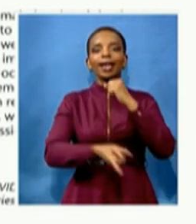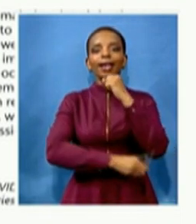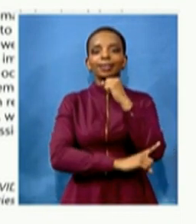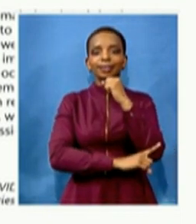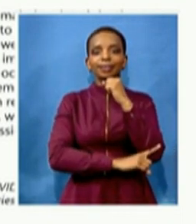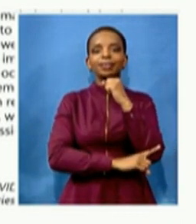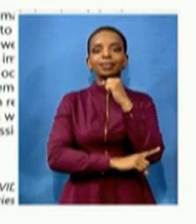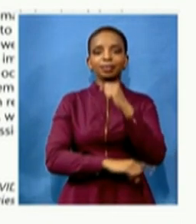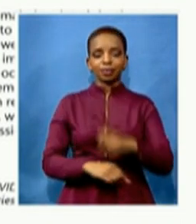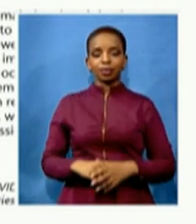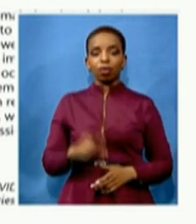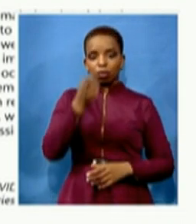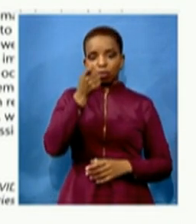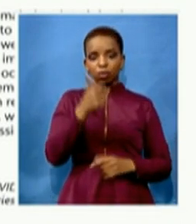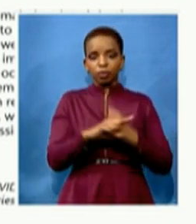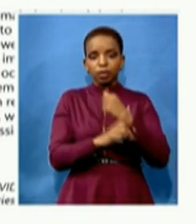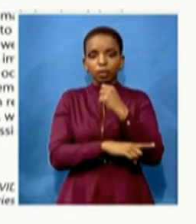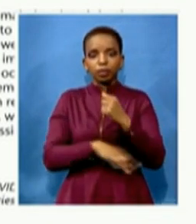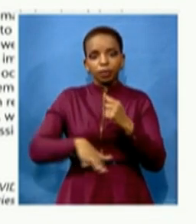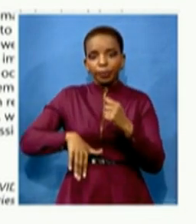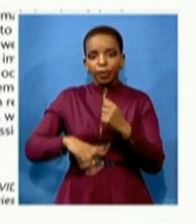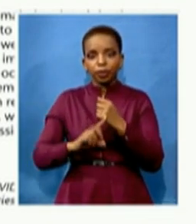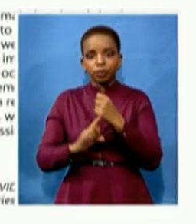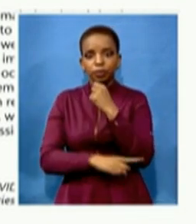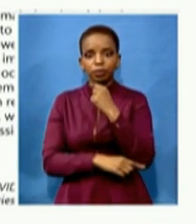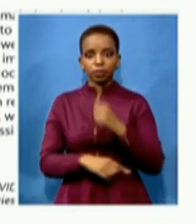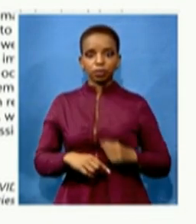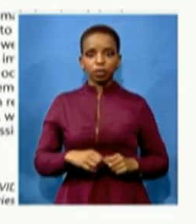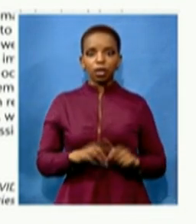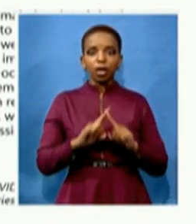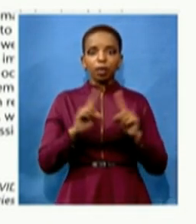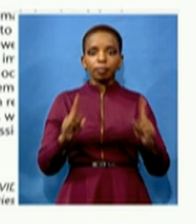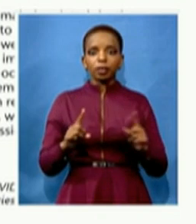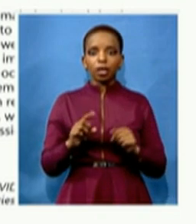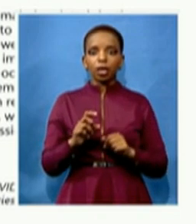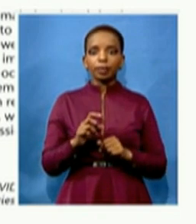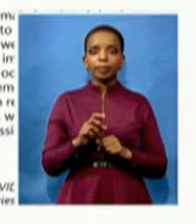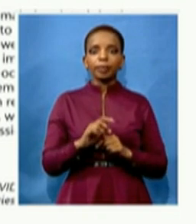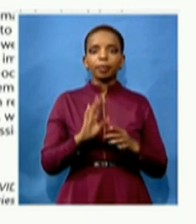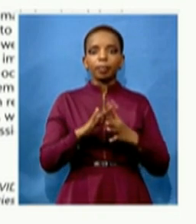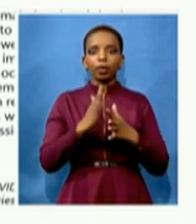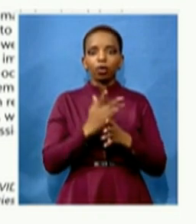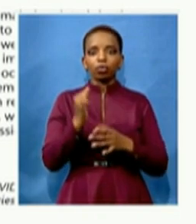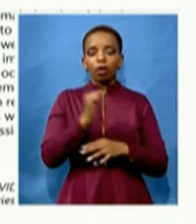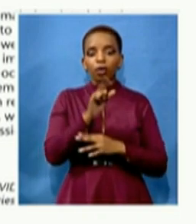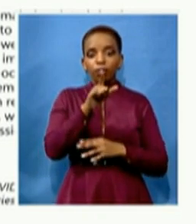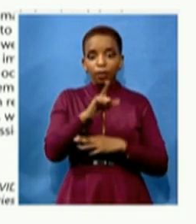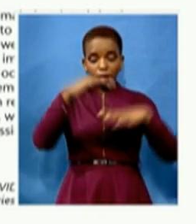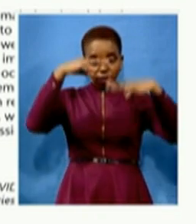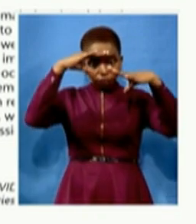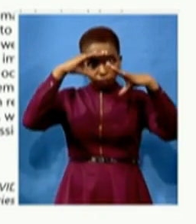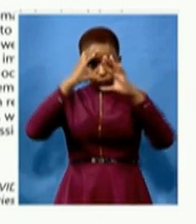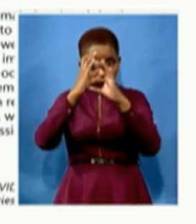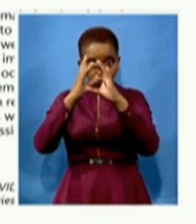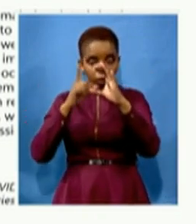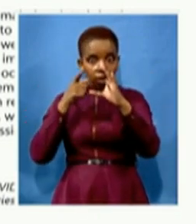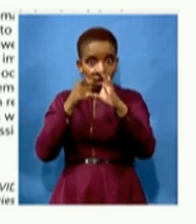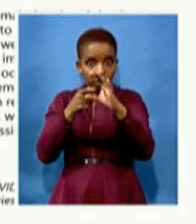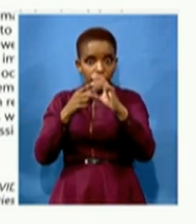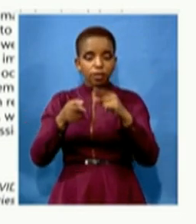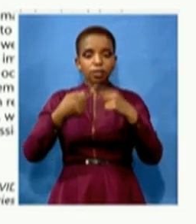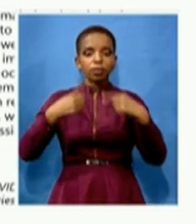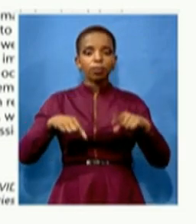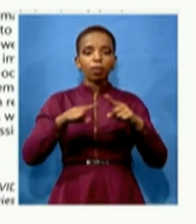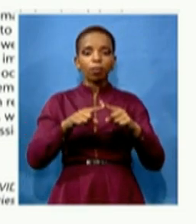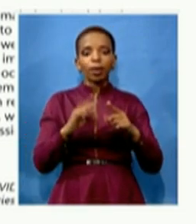concerns that because of the focus on COVID, that there may be compromises on other areas like HIV. I mean, people